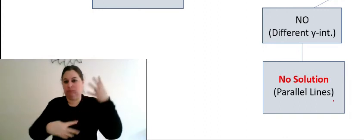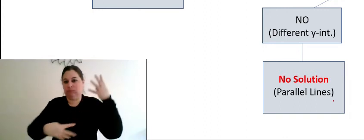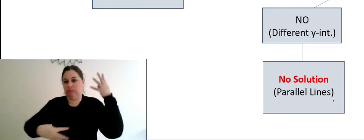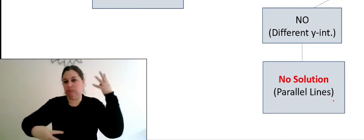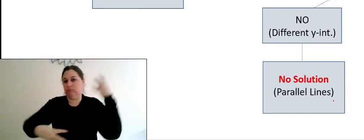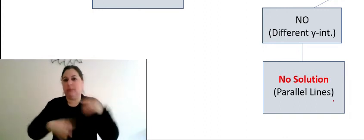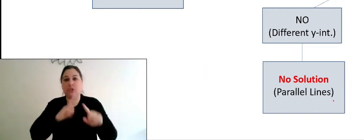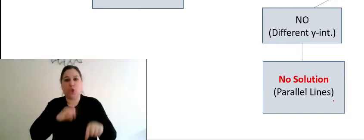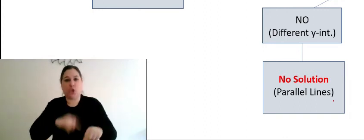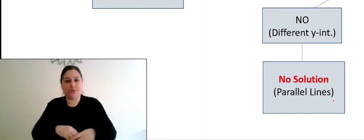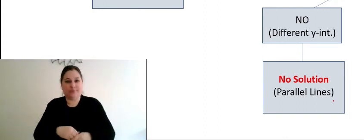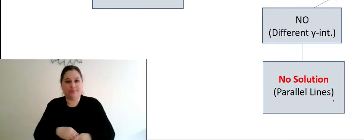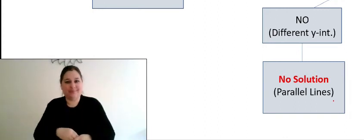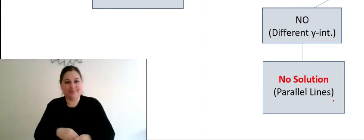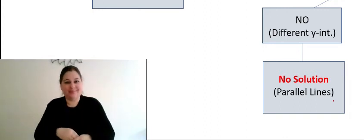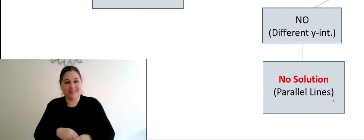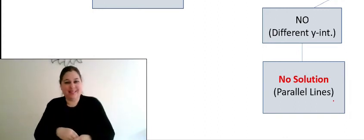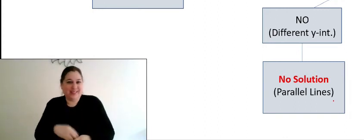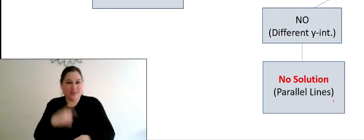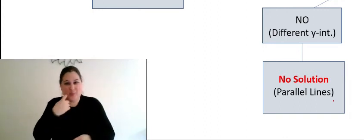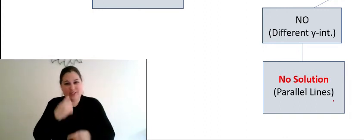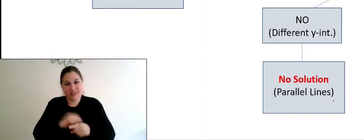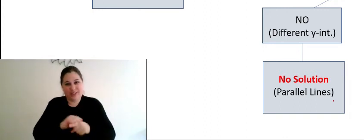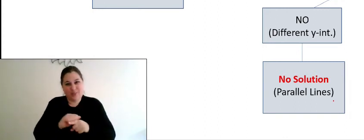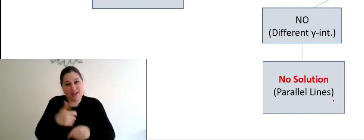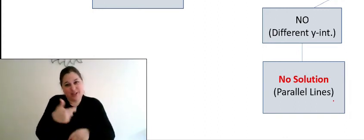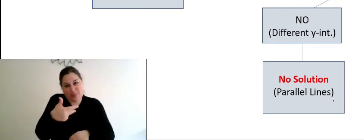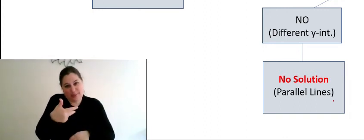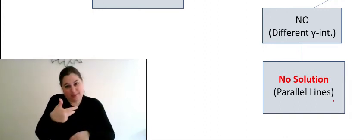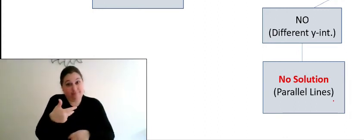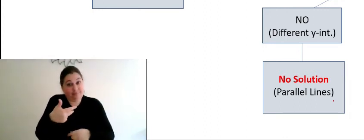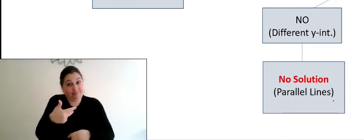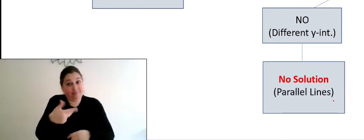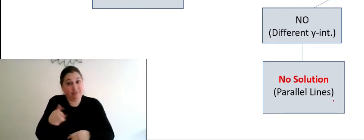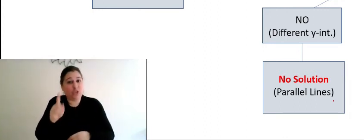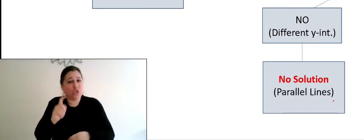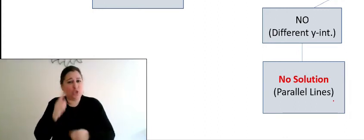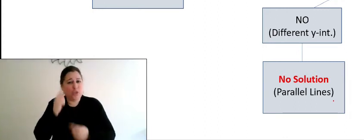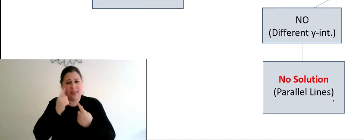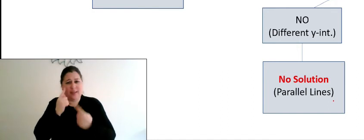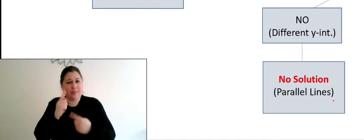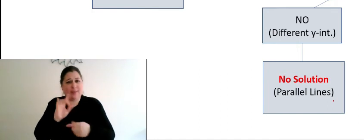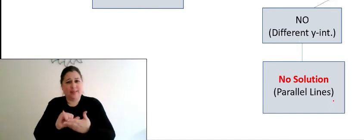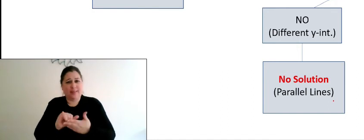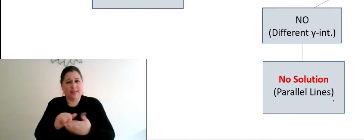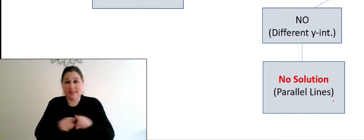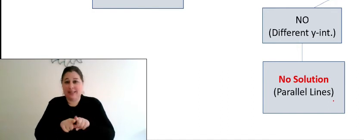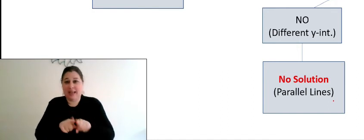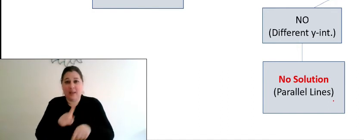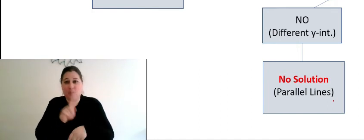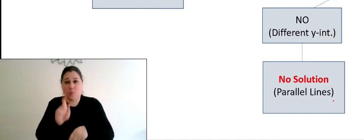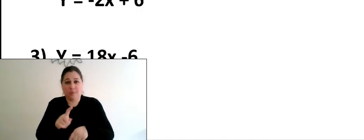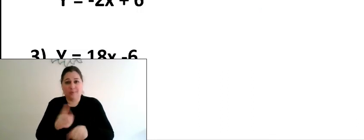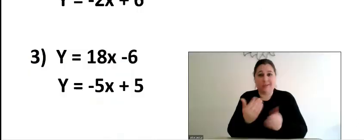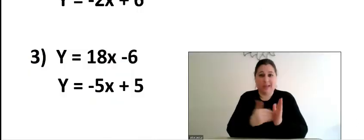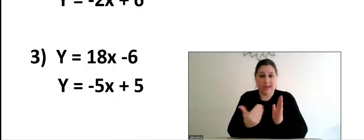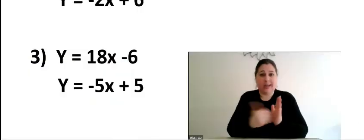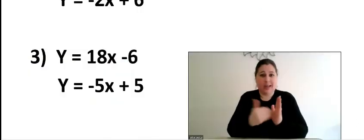practicing these problems. And we just kind of did 3 right now. Okay. Next slide.